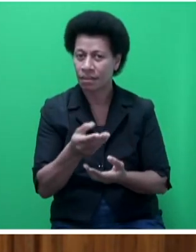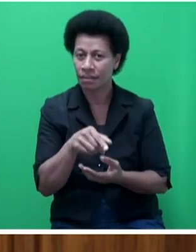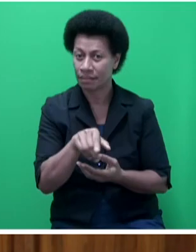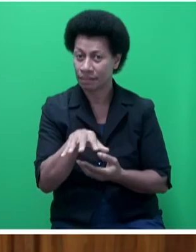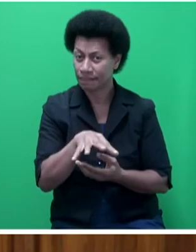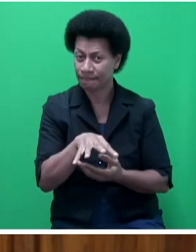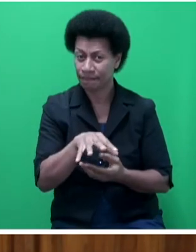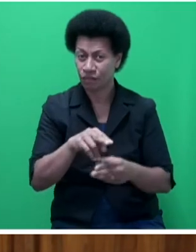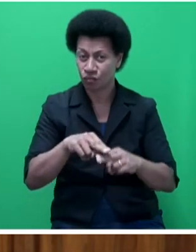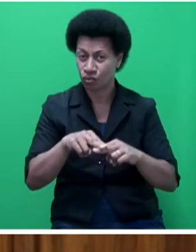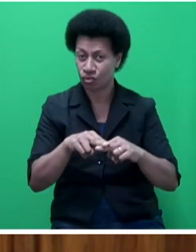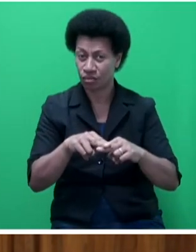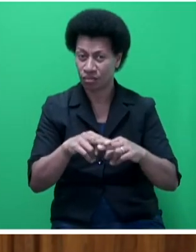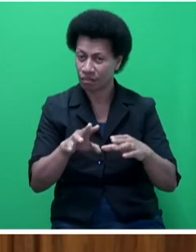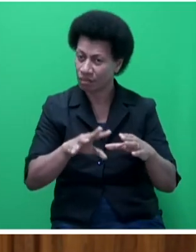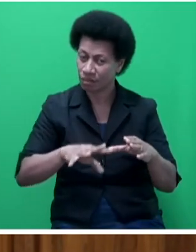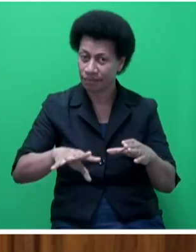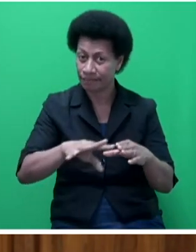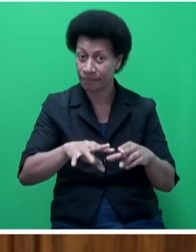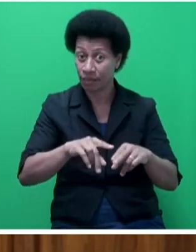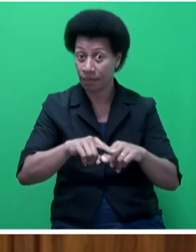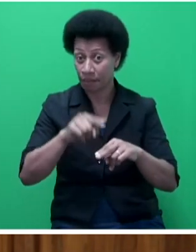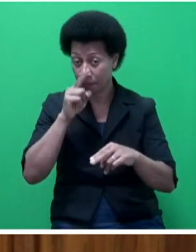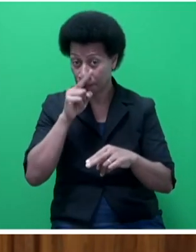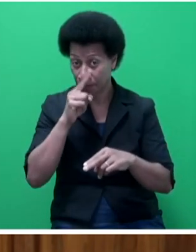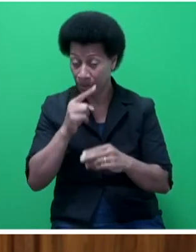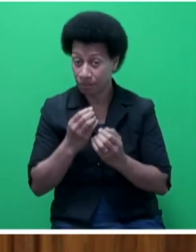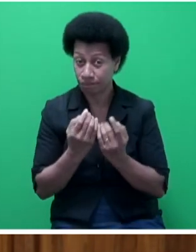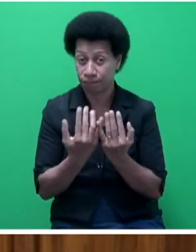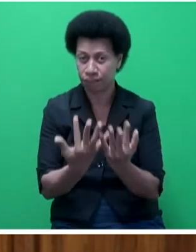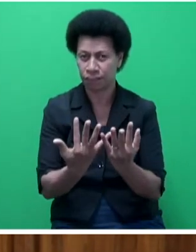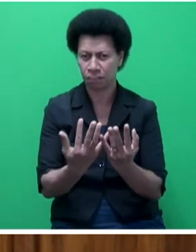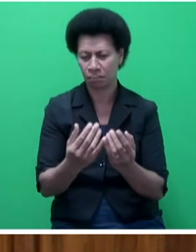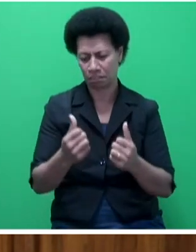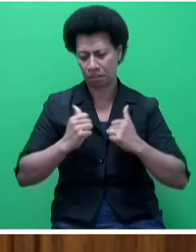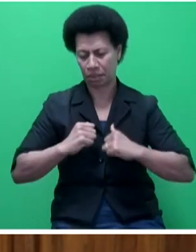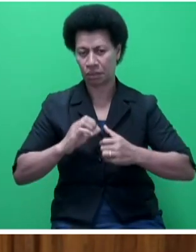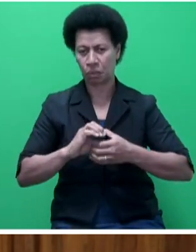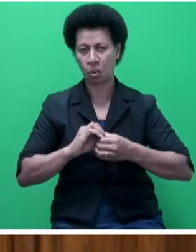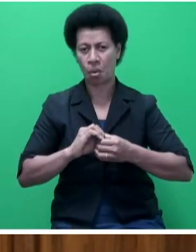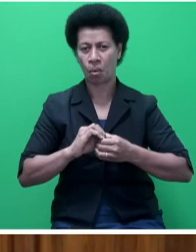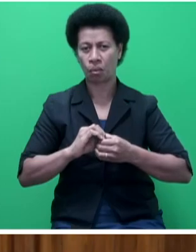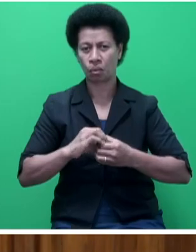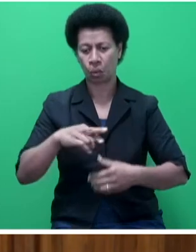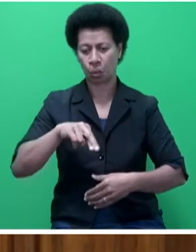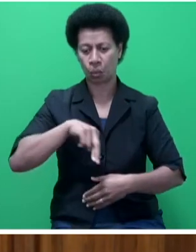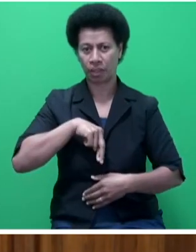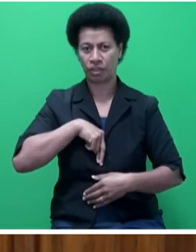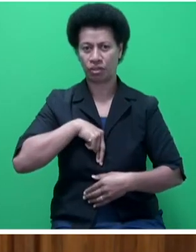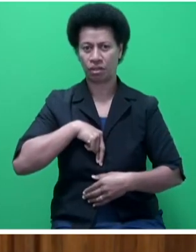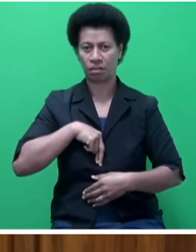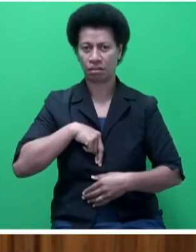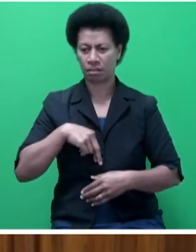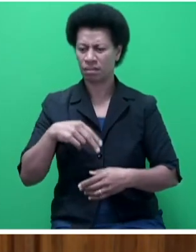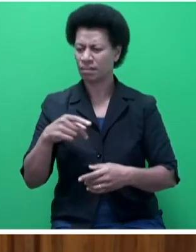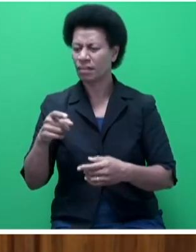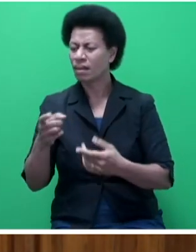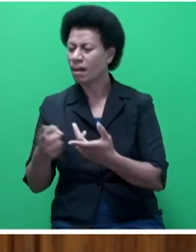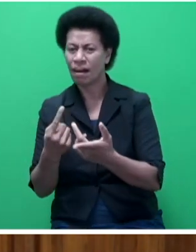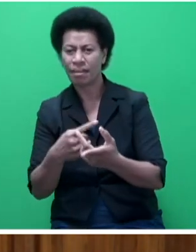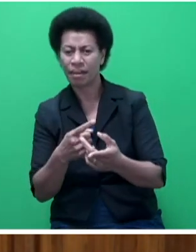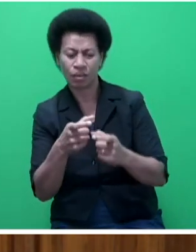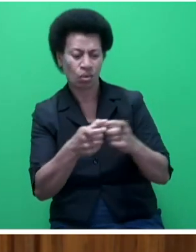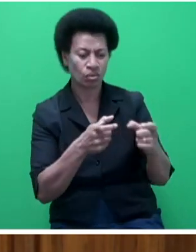means that everybody in Fiji is free to practice their own religion. No religion overshadows another, and government does